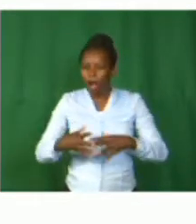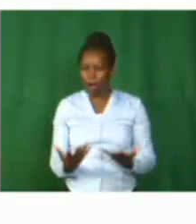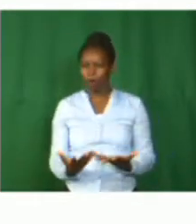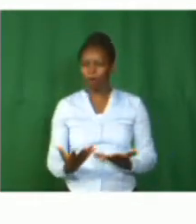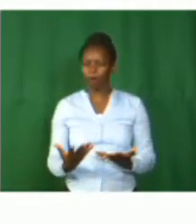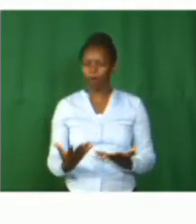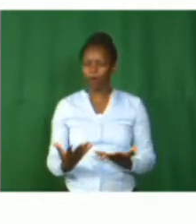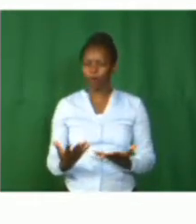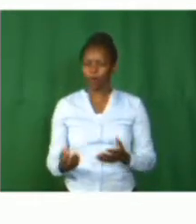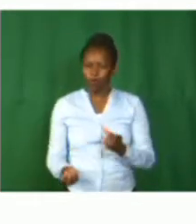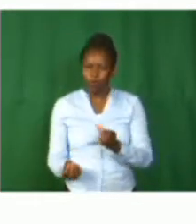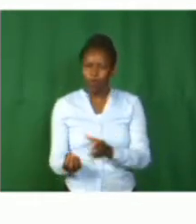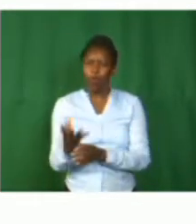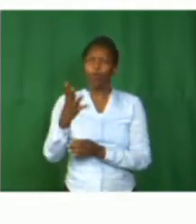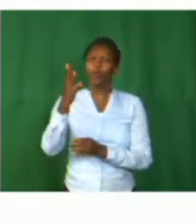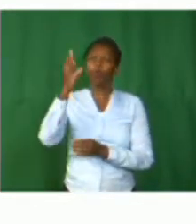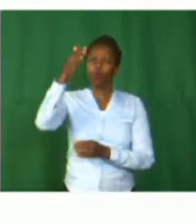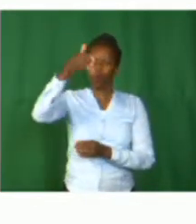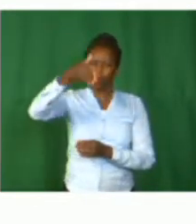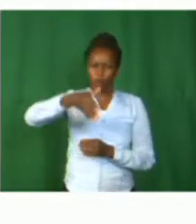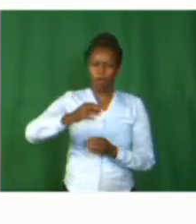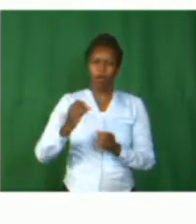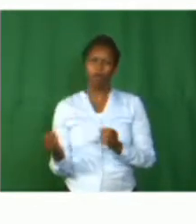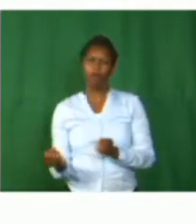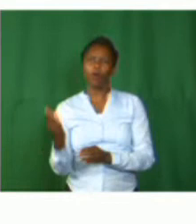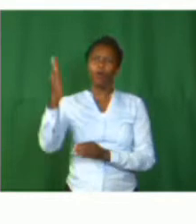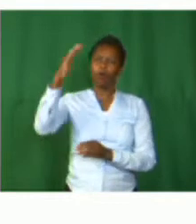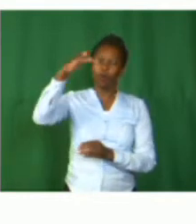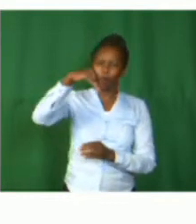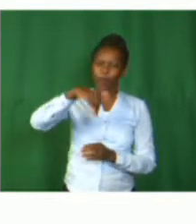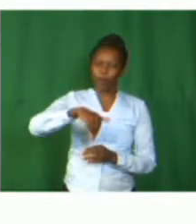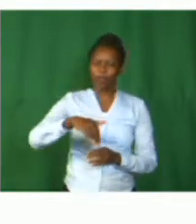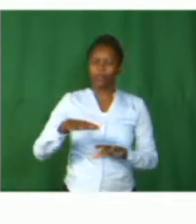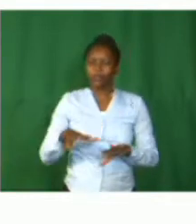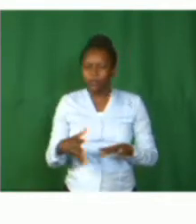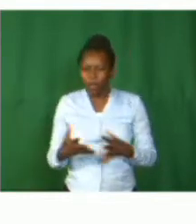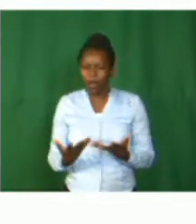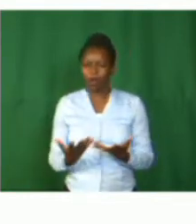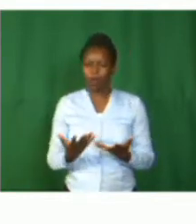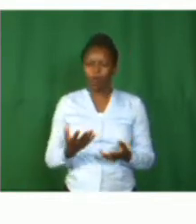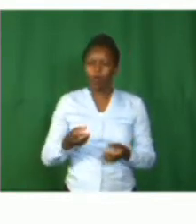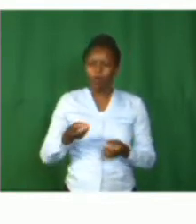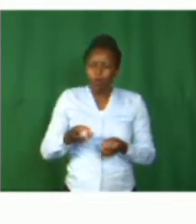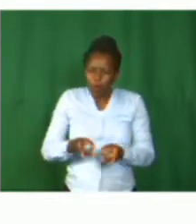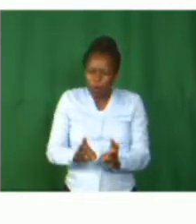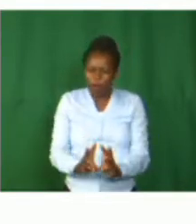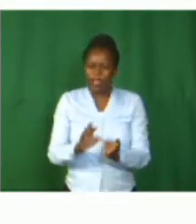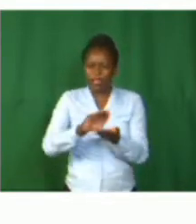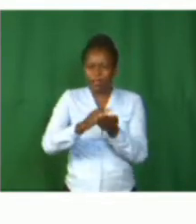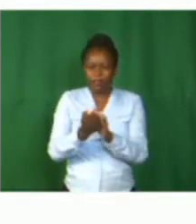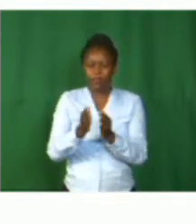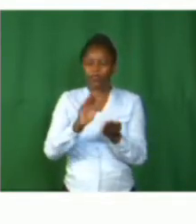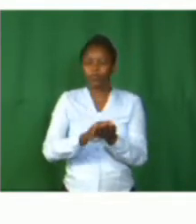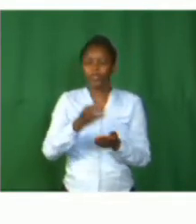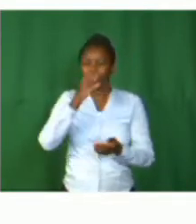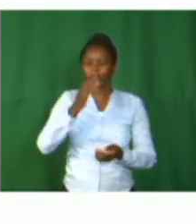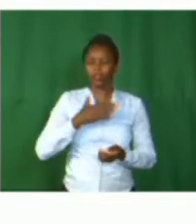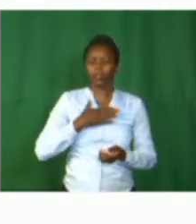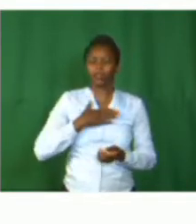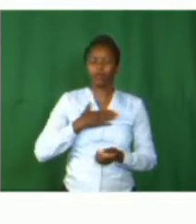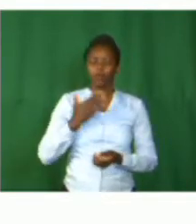of these pipes that we are seeing in the picture. So this is one typical application now of